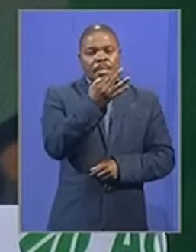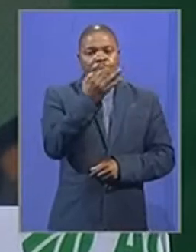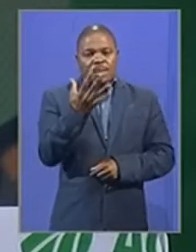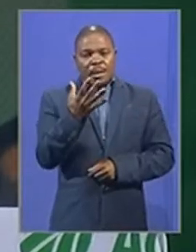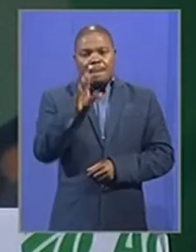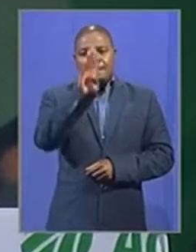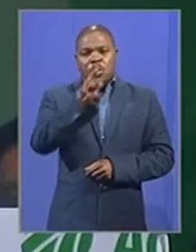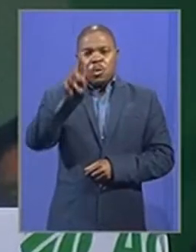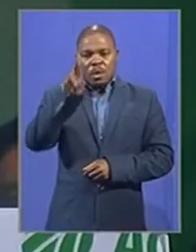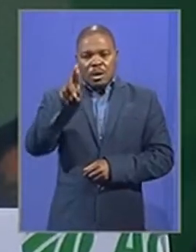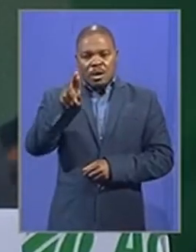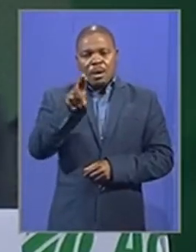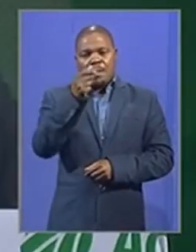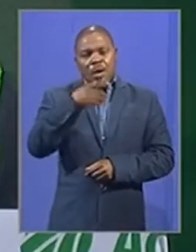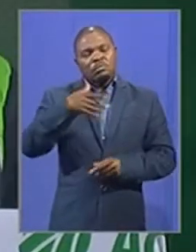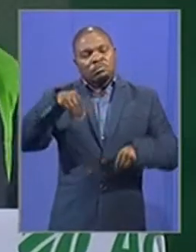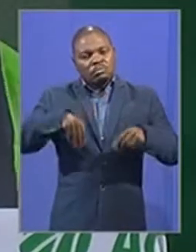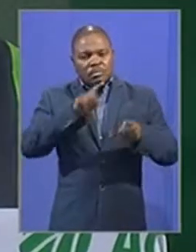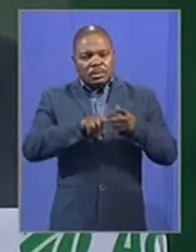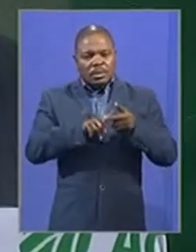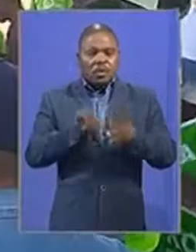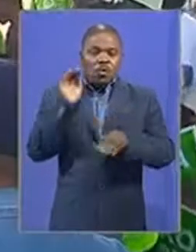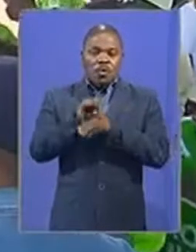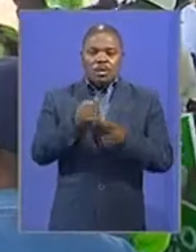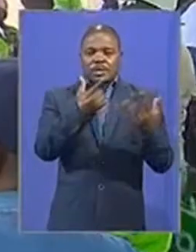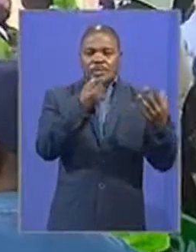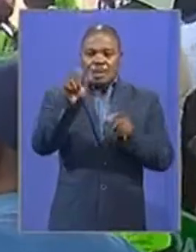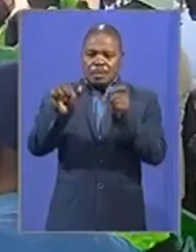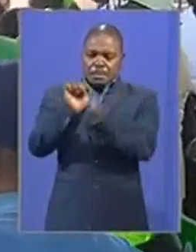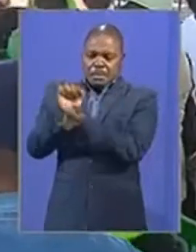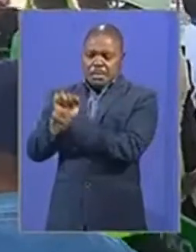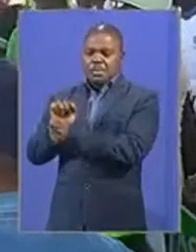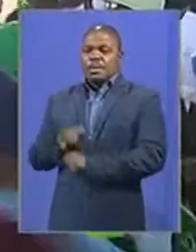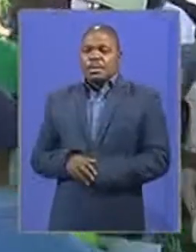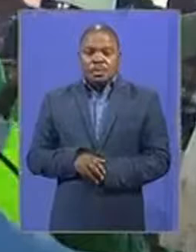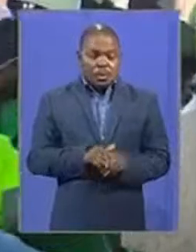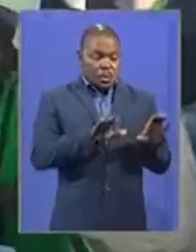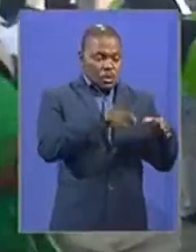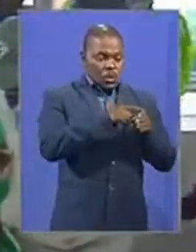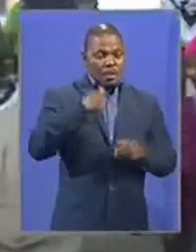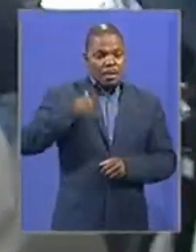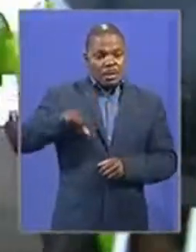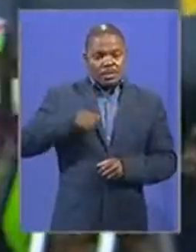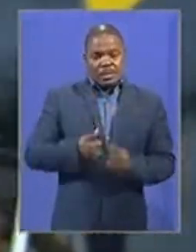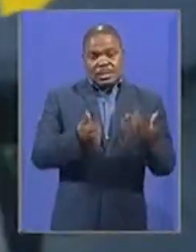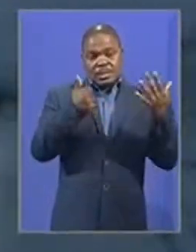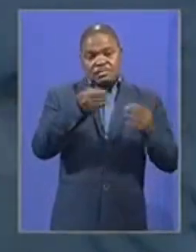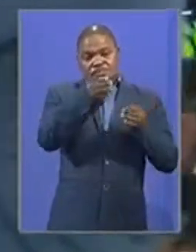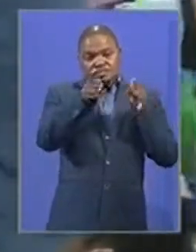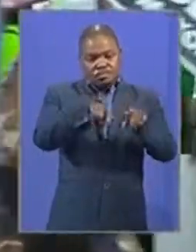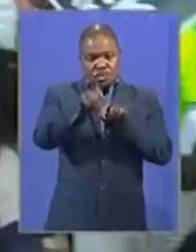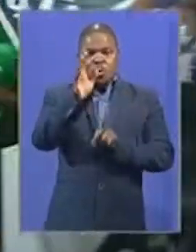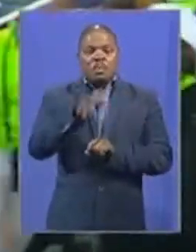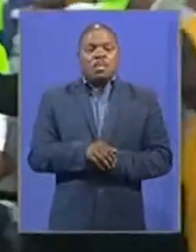in transactions and over 700 arrests. Lekoko le tla gaisanela bo mmasepala ba barataro,